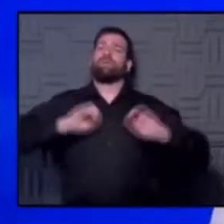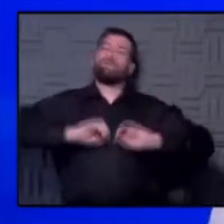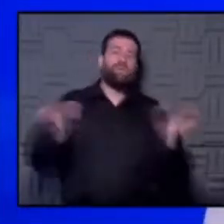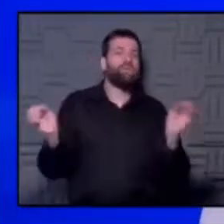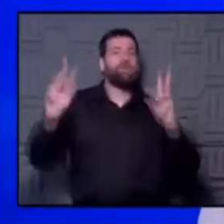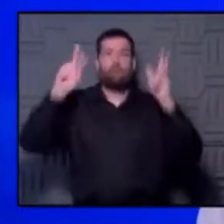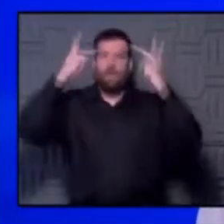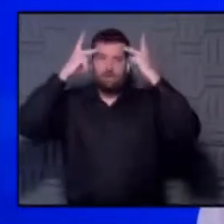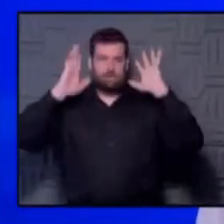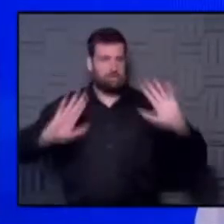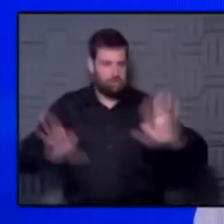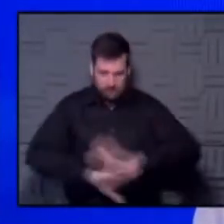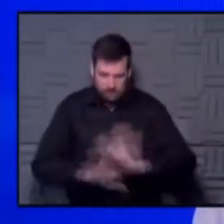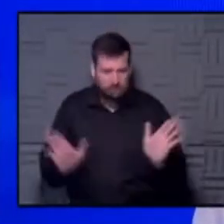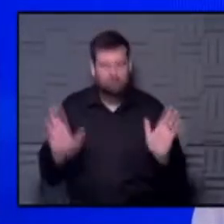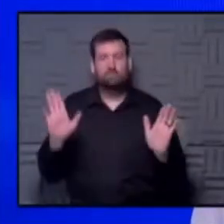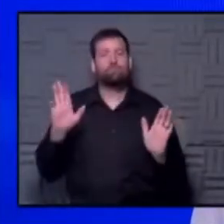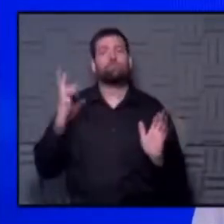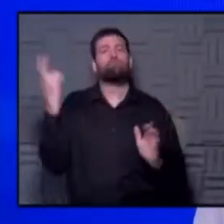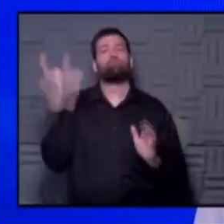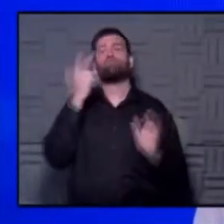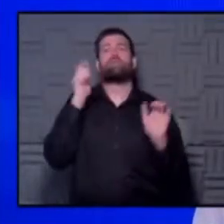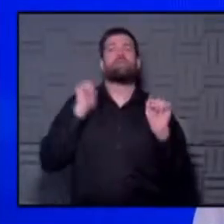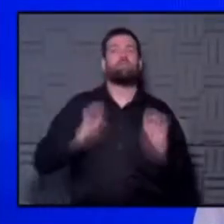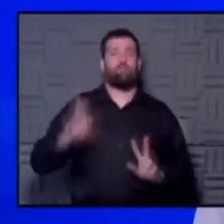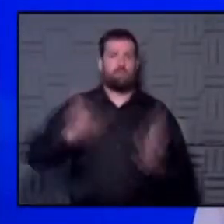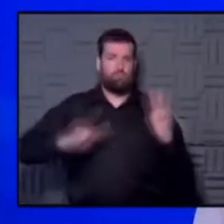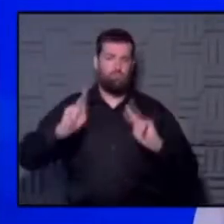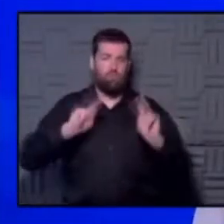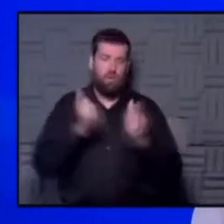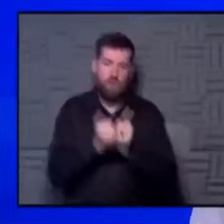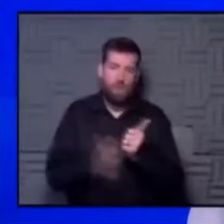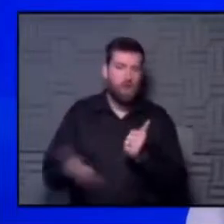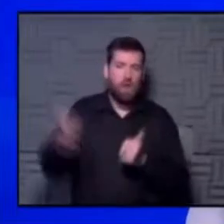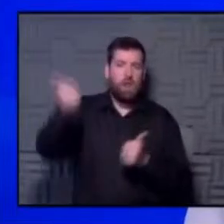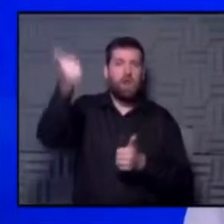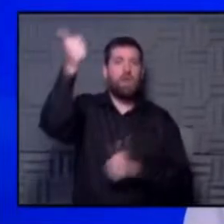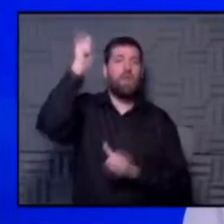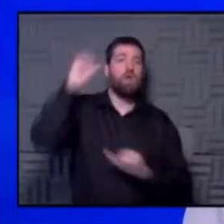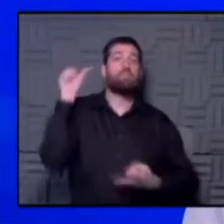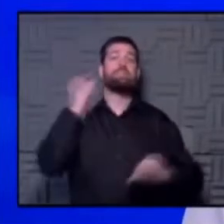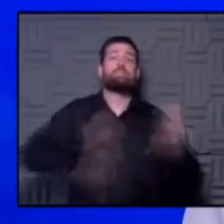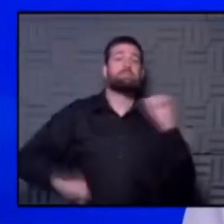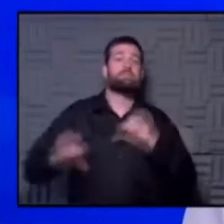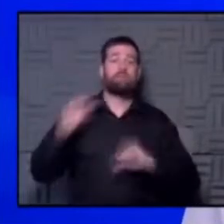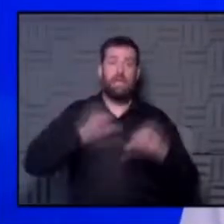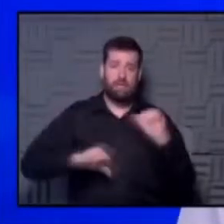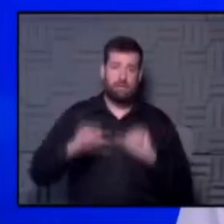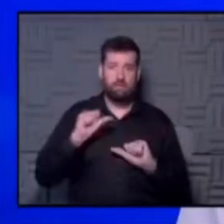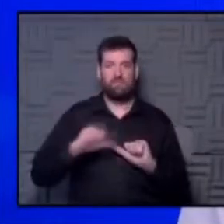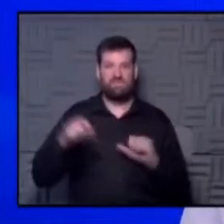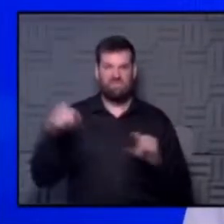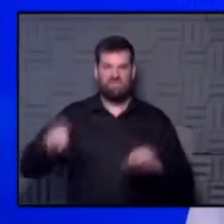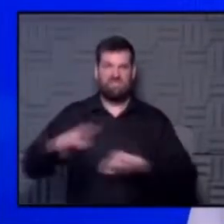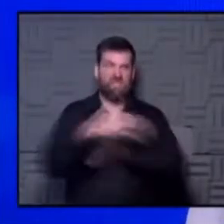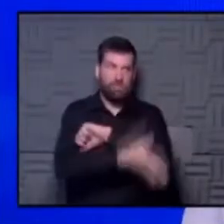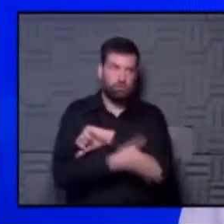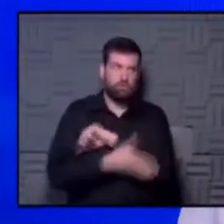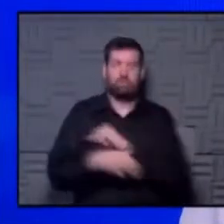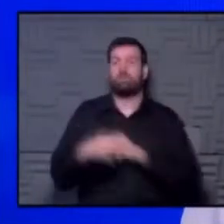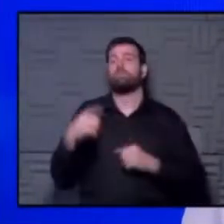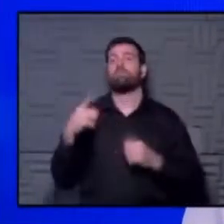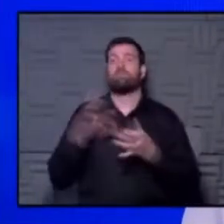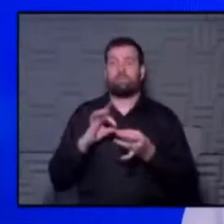just remember that very reasonable people who are in the highest ranks of scientific rank in this country said